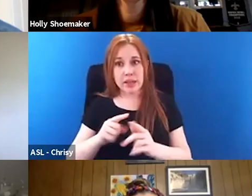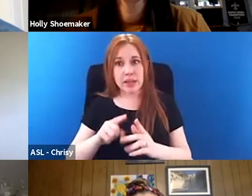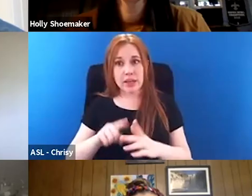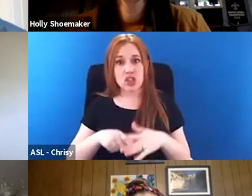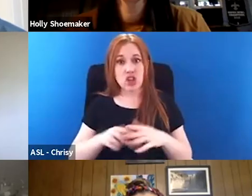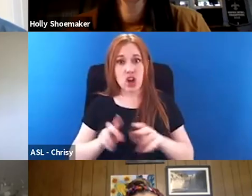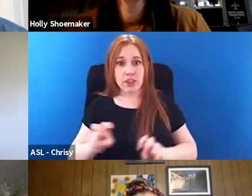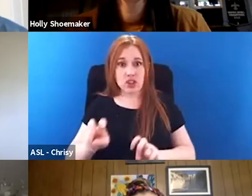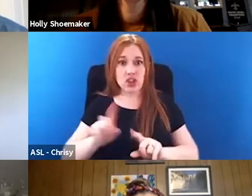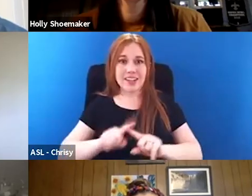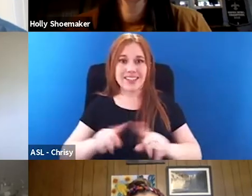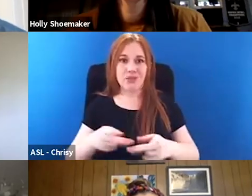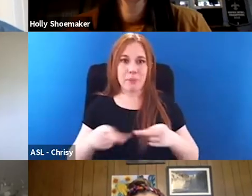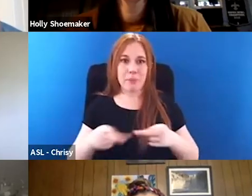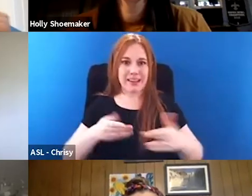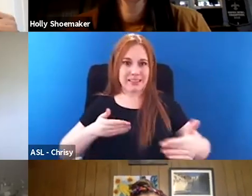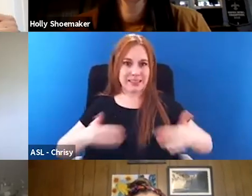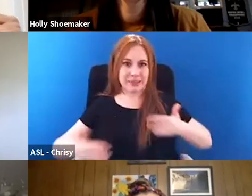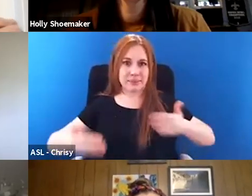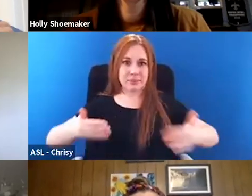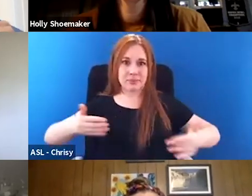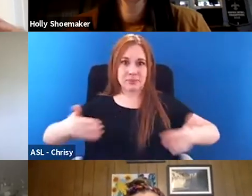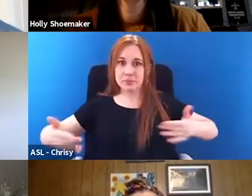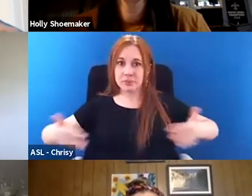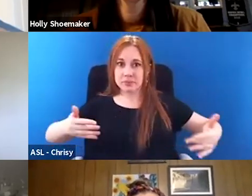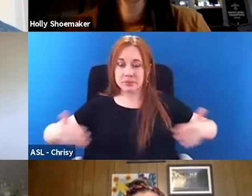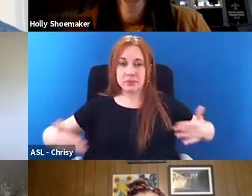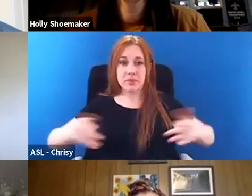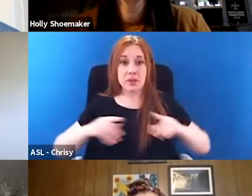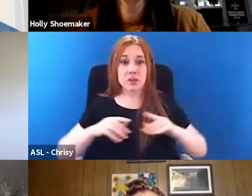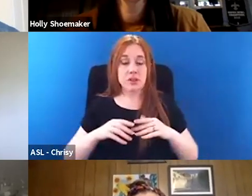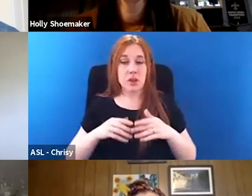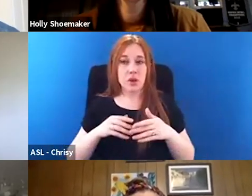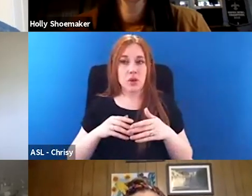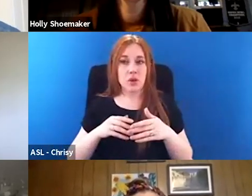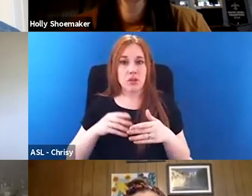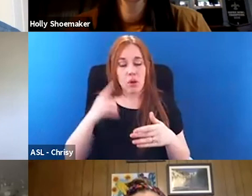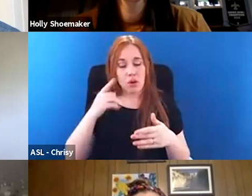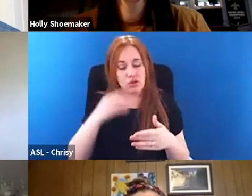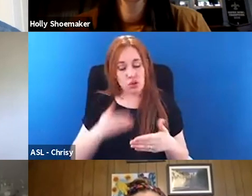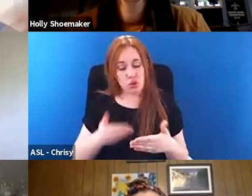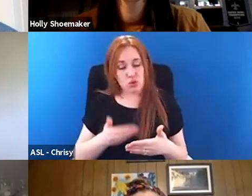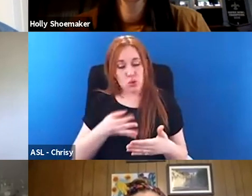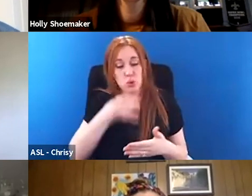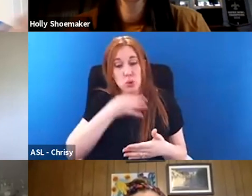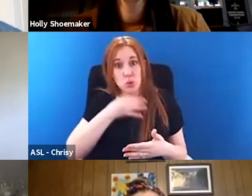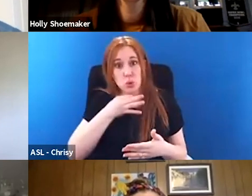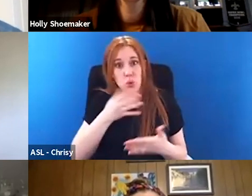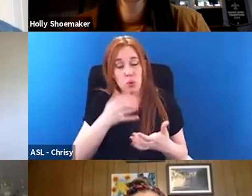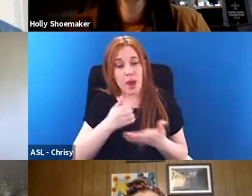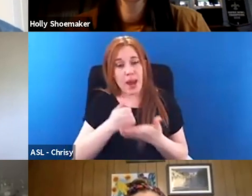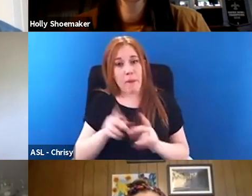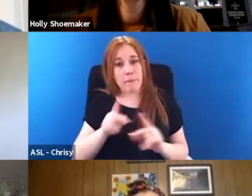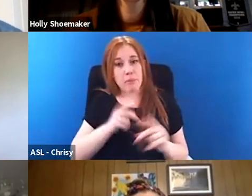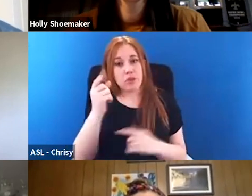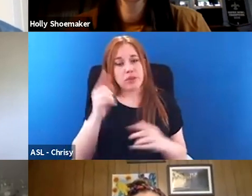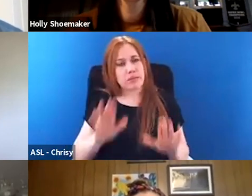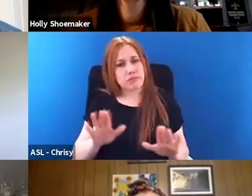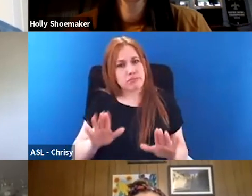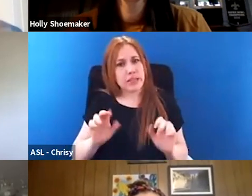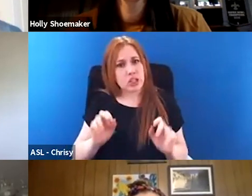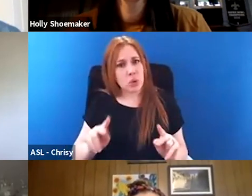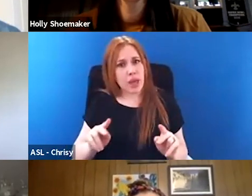at a different place. So I think the near-term piece is helping people understand that it's okay to